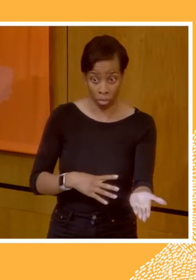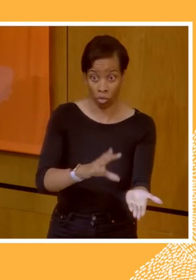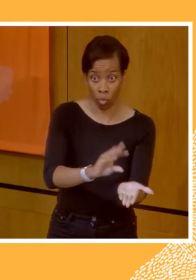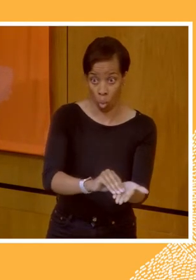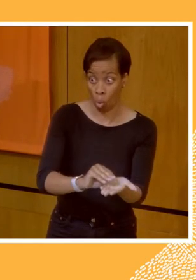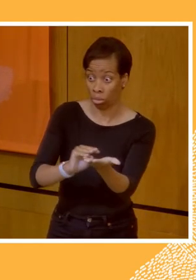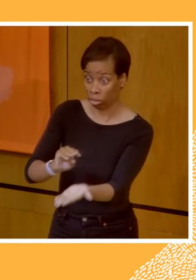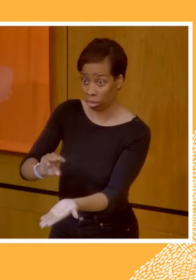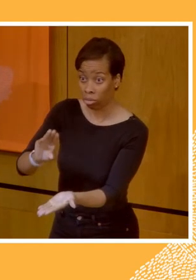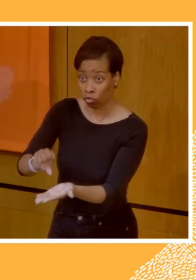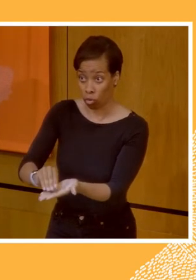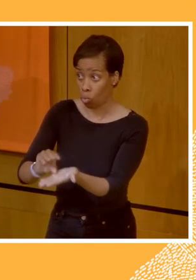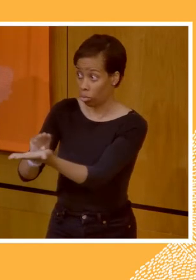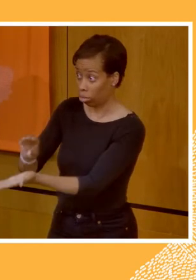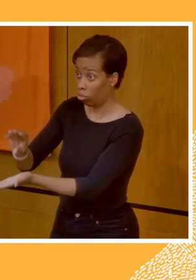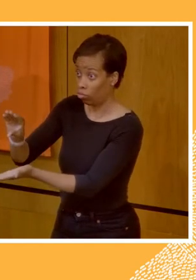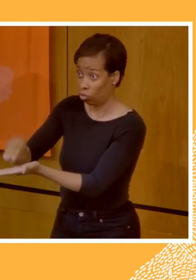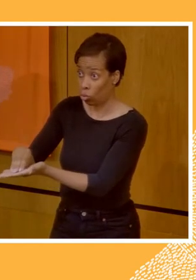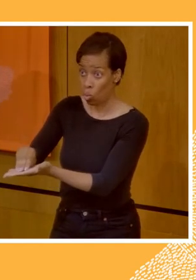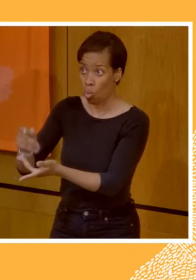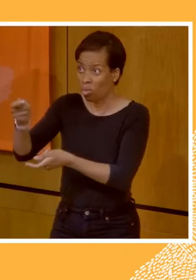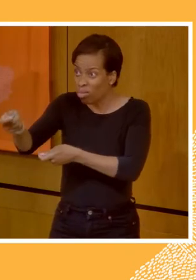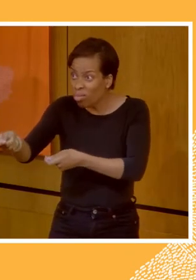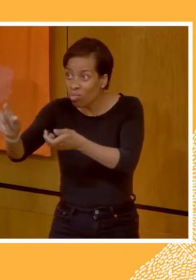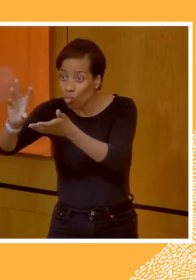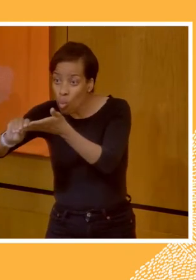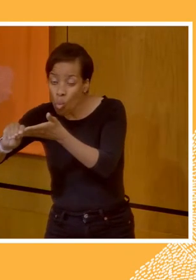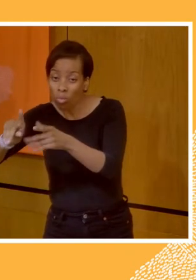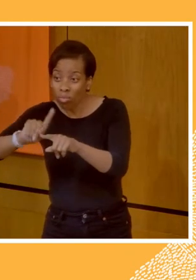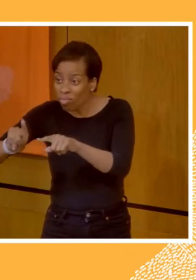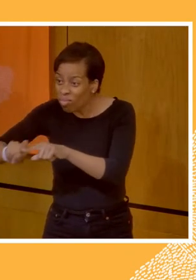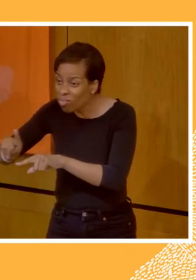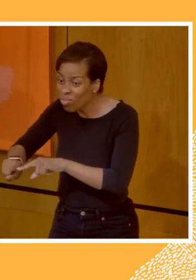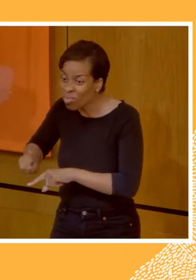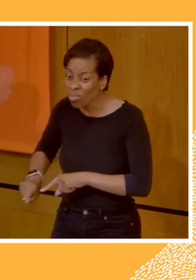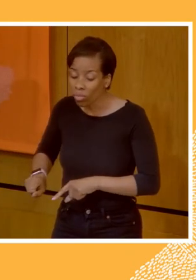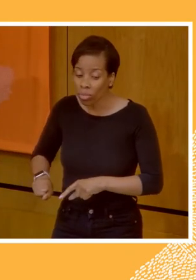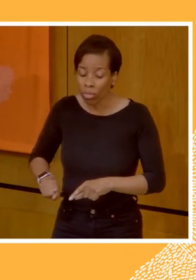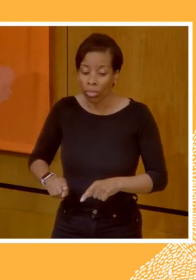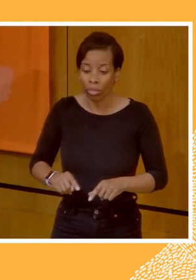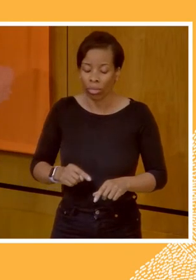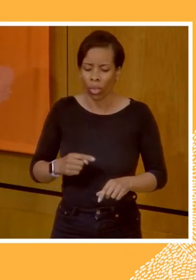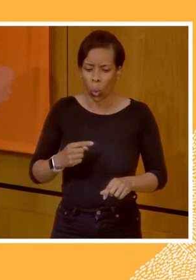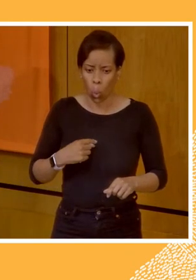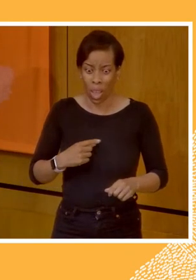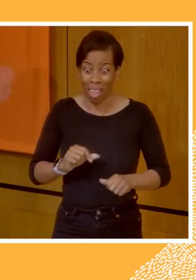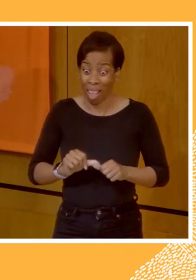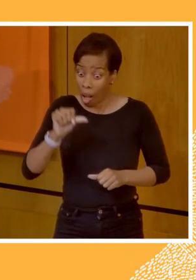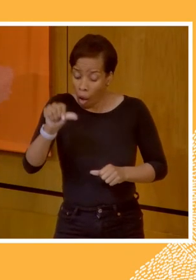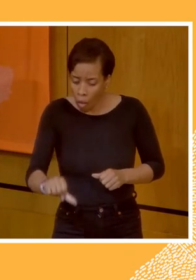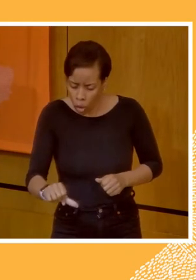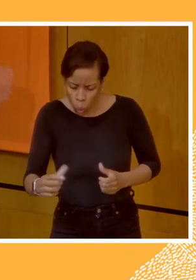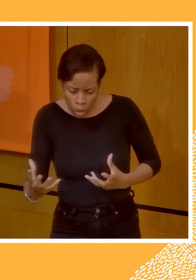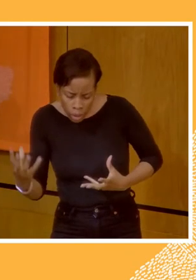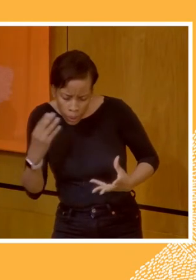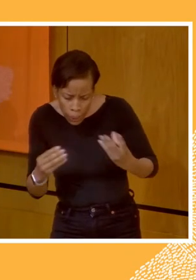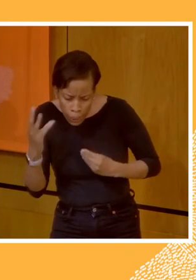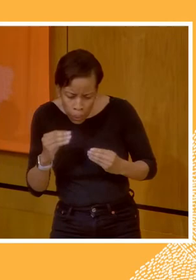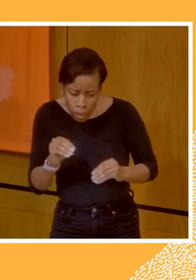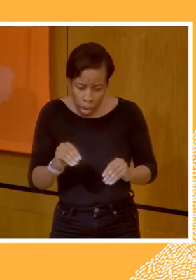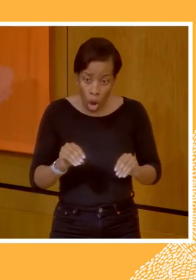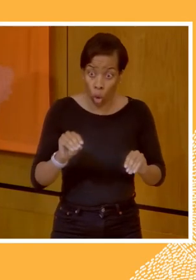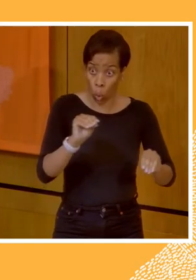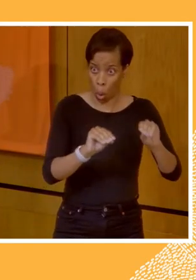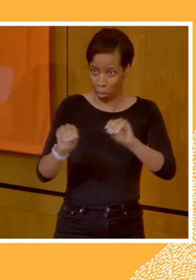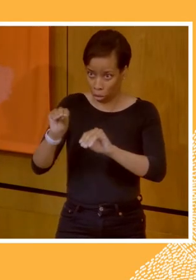compose together. And that composition is also, the narrative composition is also led by each local hub. So I guess mine and Ben's